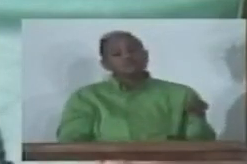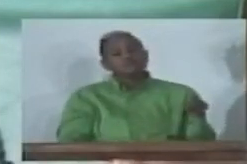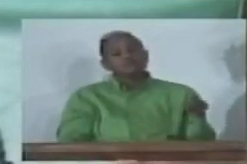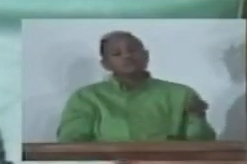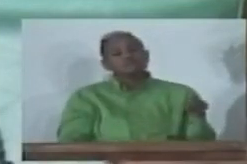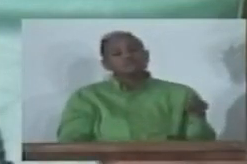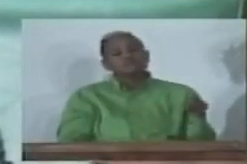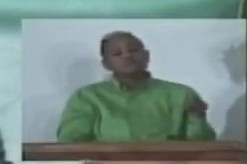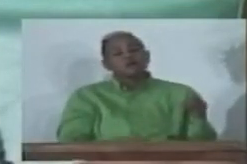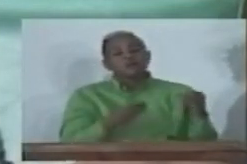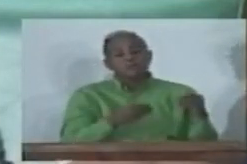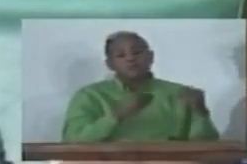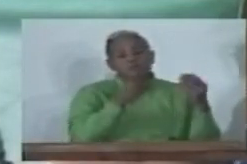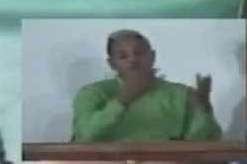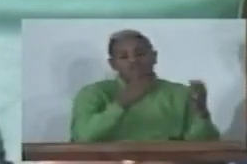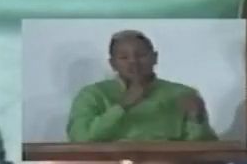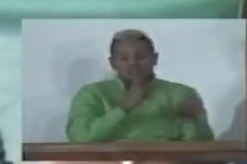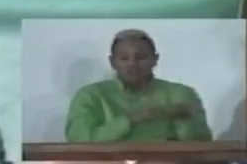provides for a period